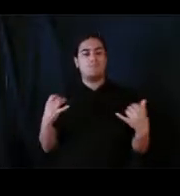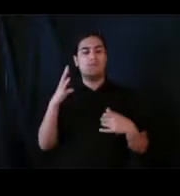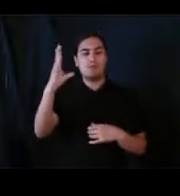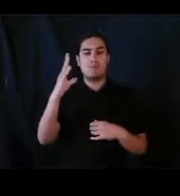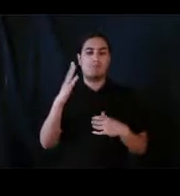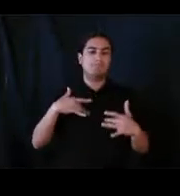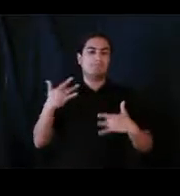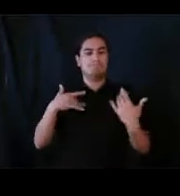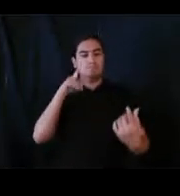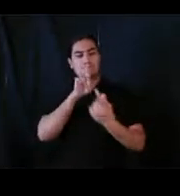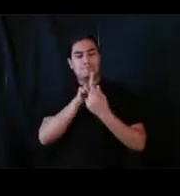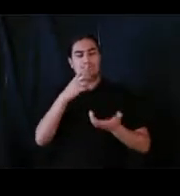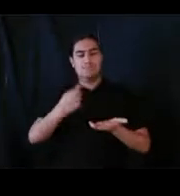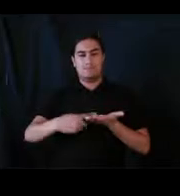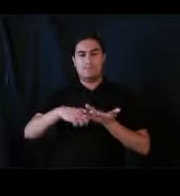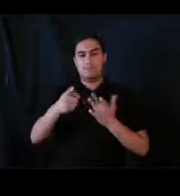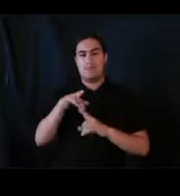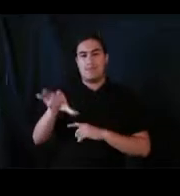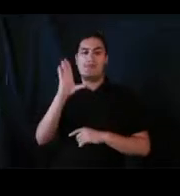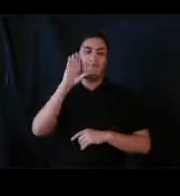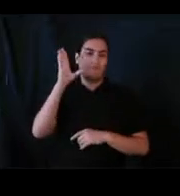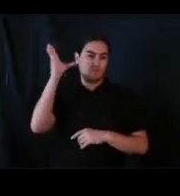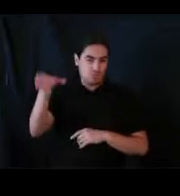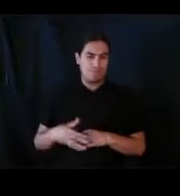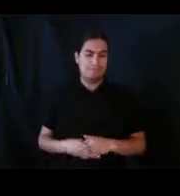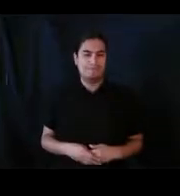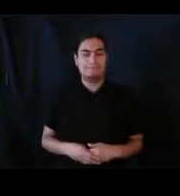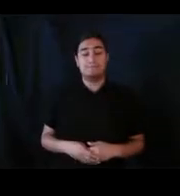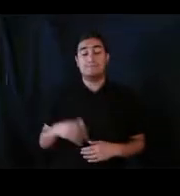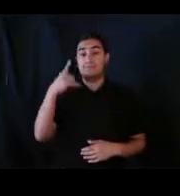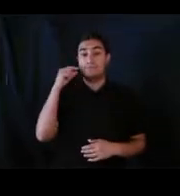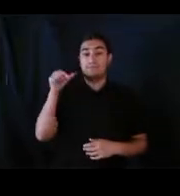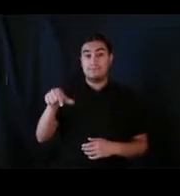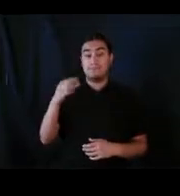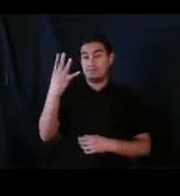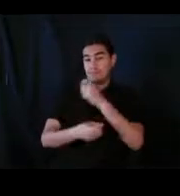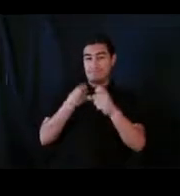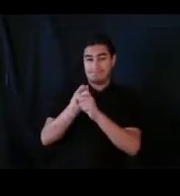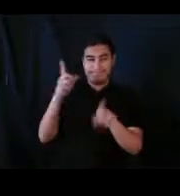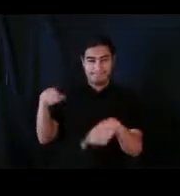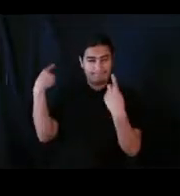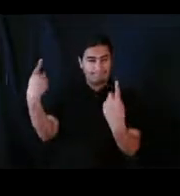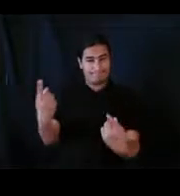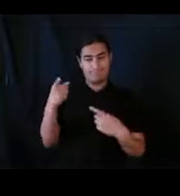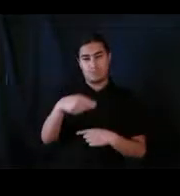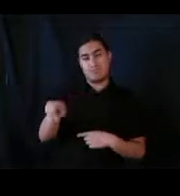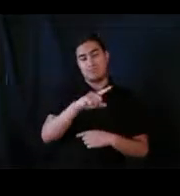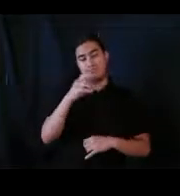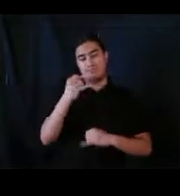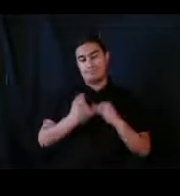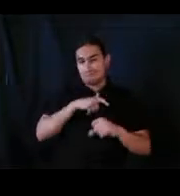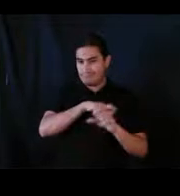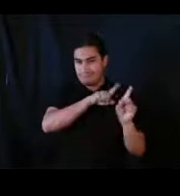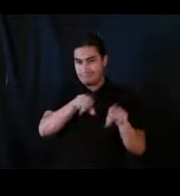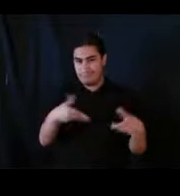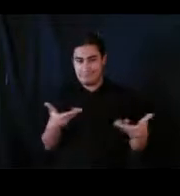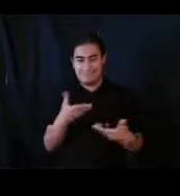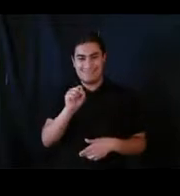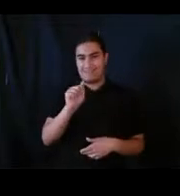proposed project list in the future since it has been four years since you were last in san jose in the bay